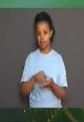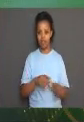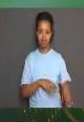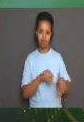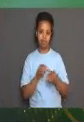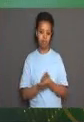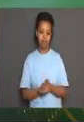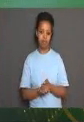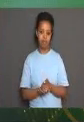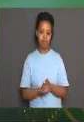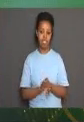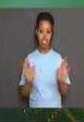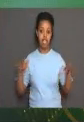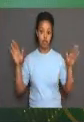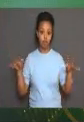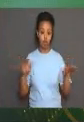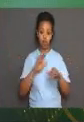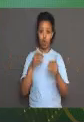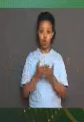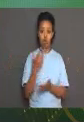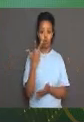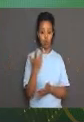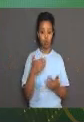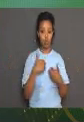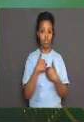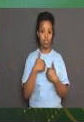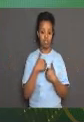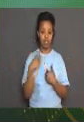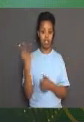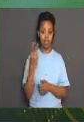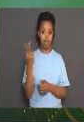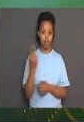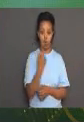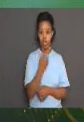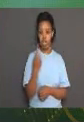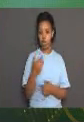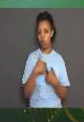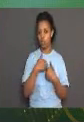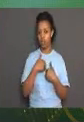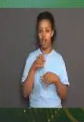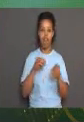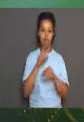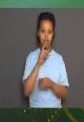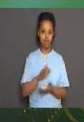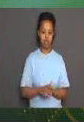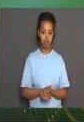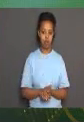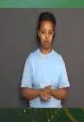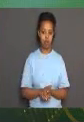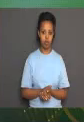Welcome back, students. The wings of all three animals help each animal to